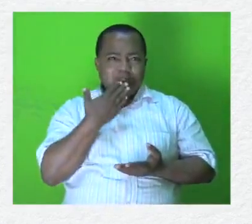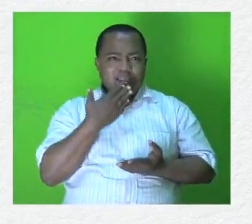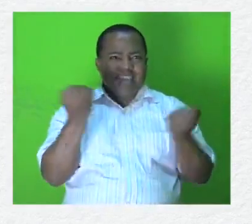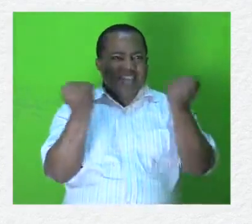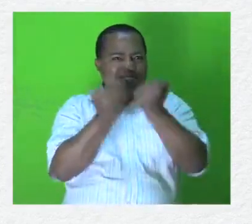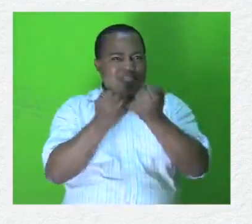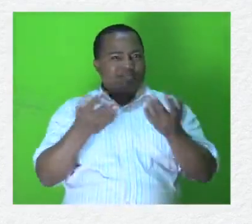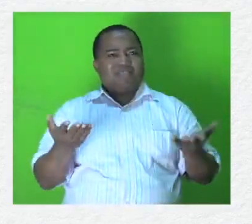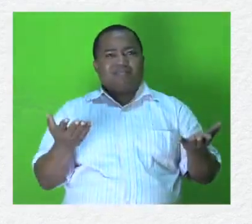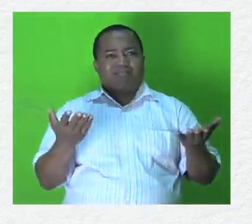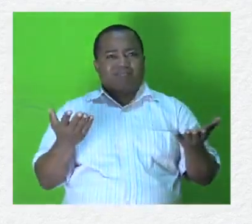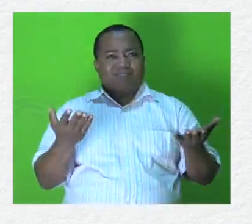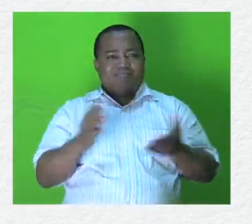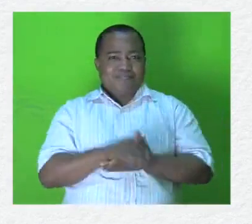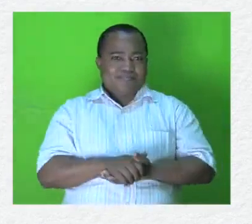Thanks for trying.